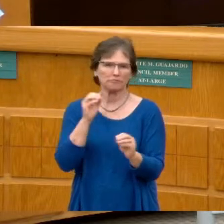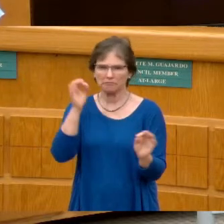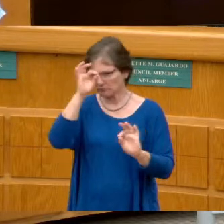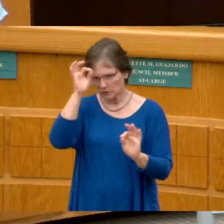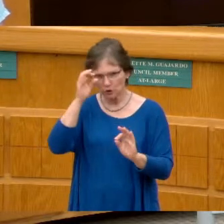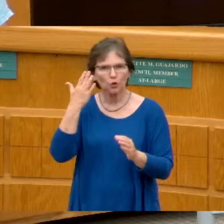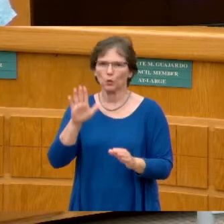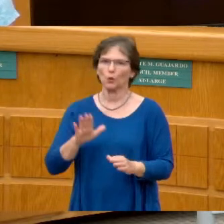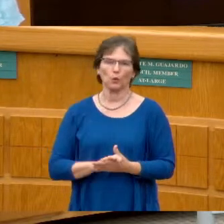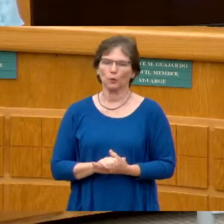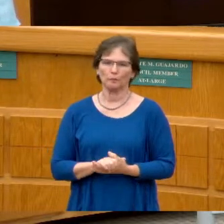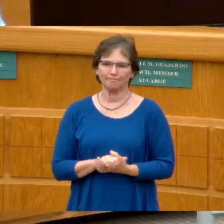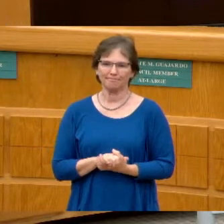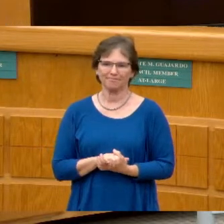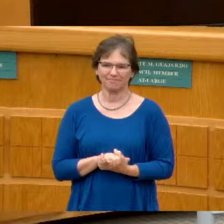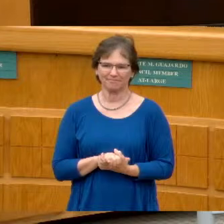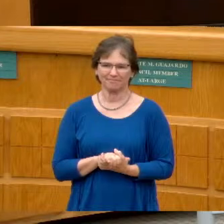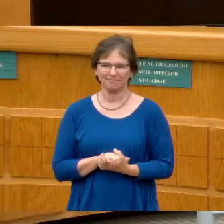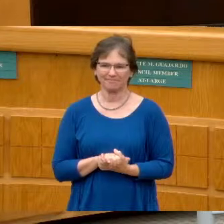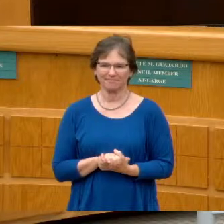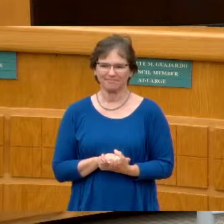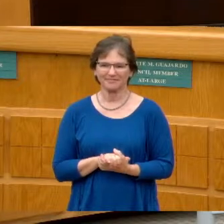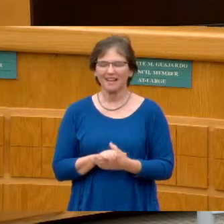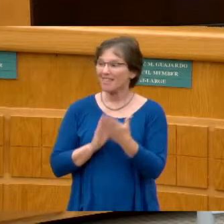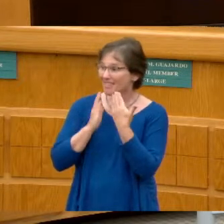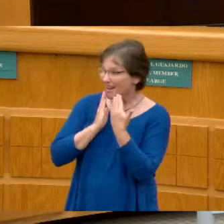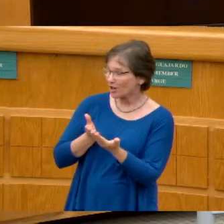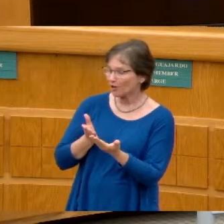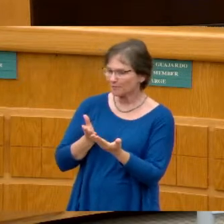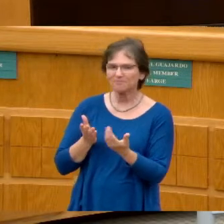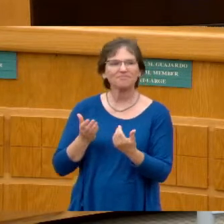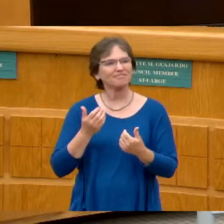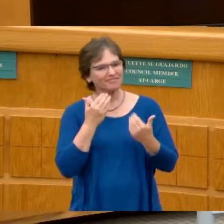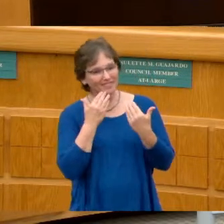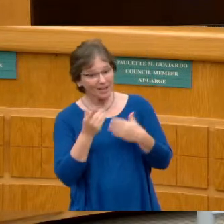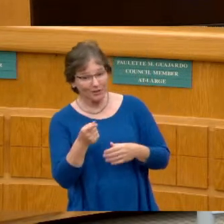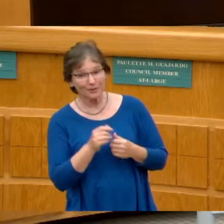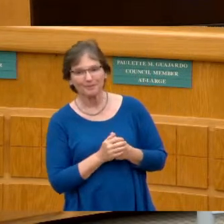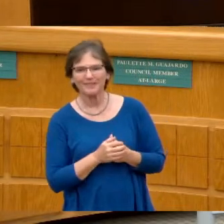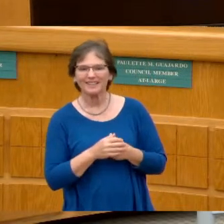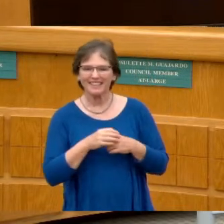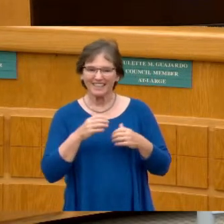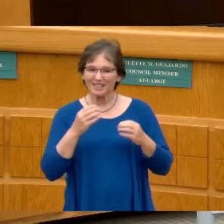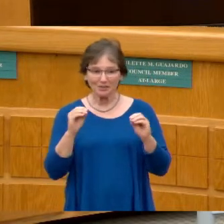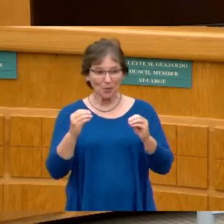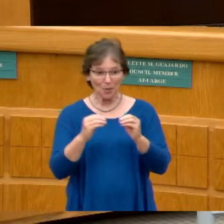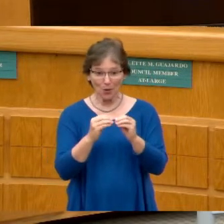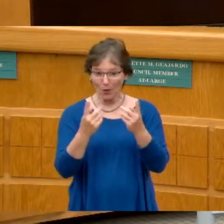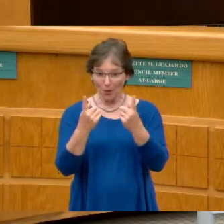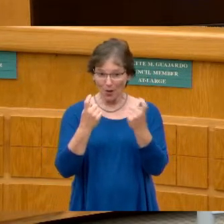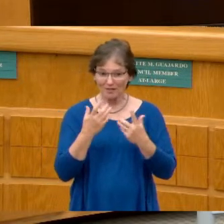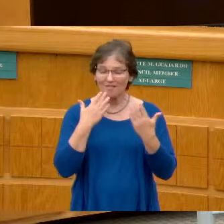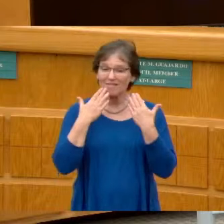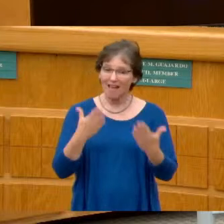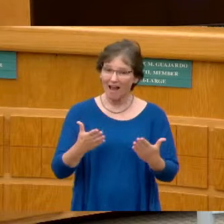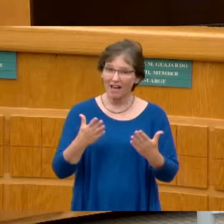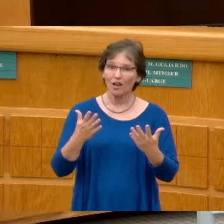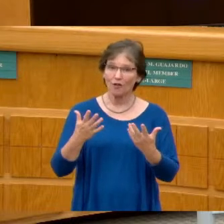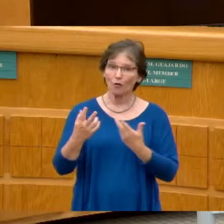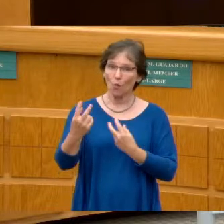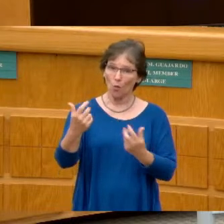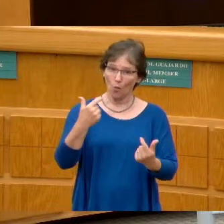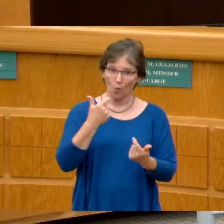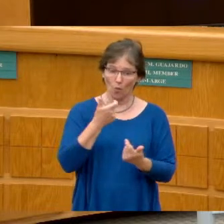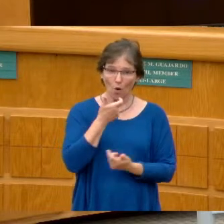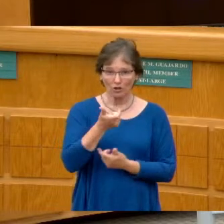okay, so how many patients, COVID-19 hospitalized patients are coming from nursing homes or long-term care facilities? We